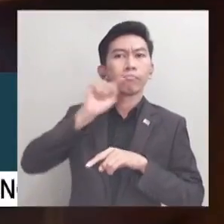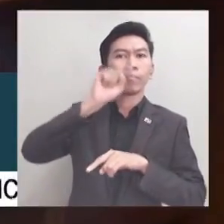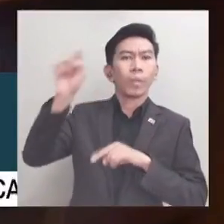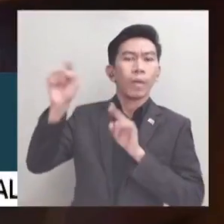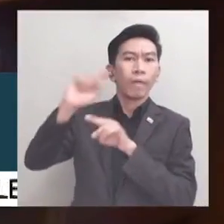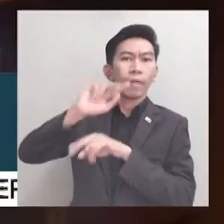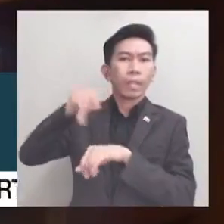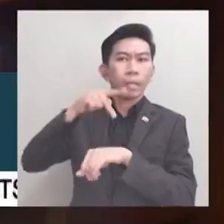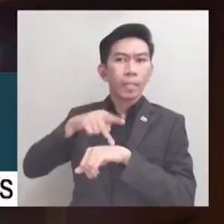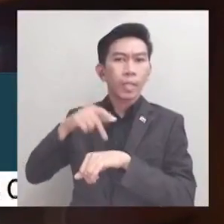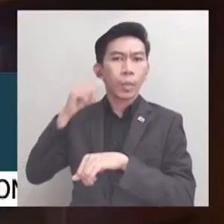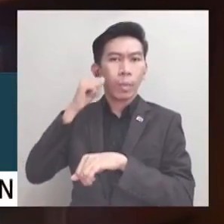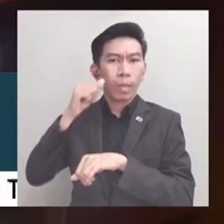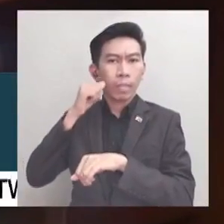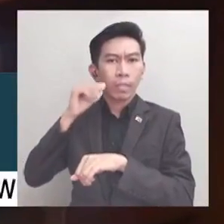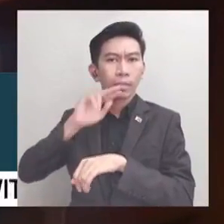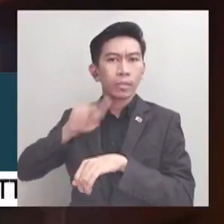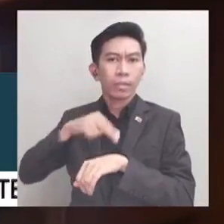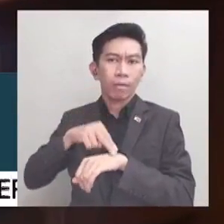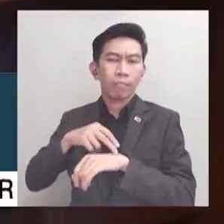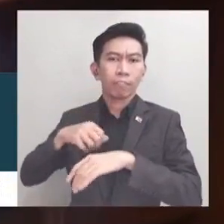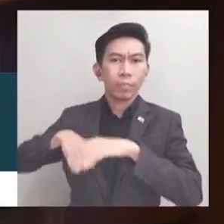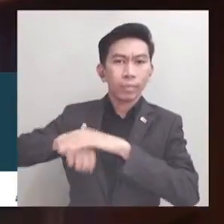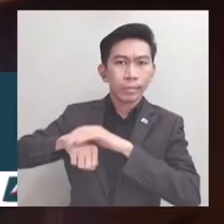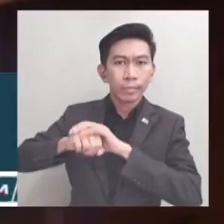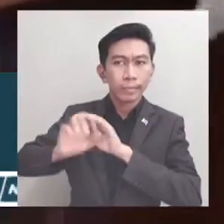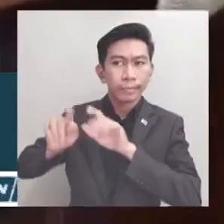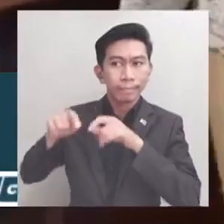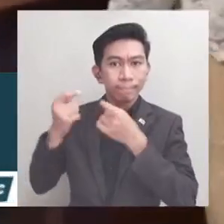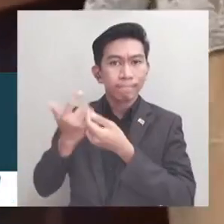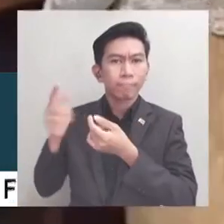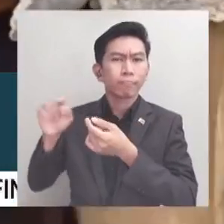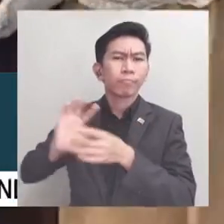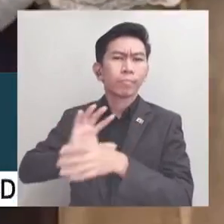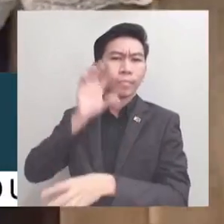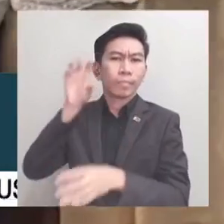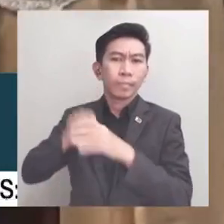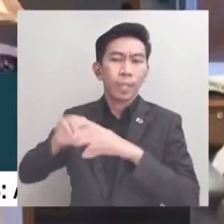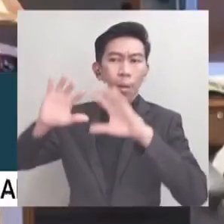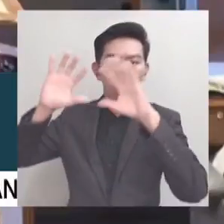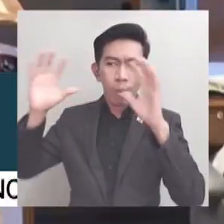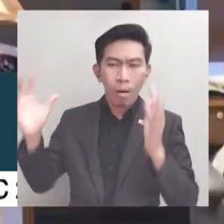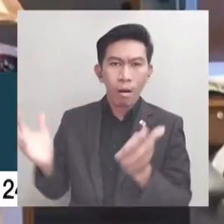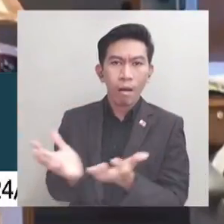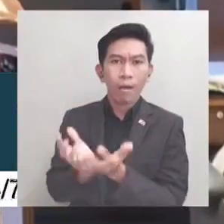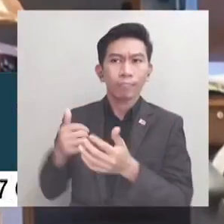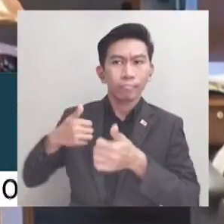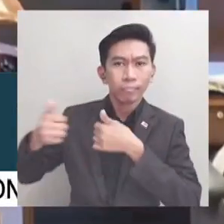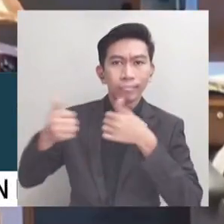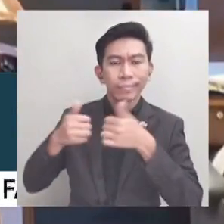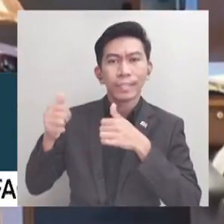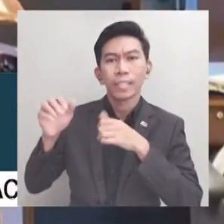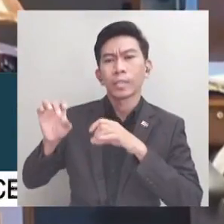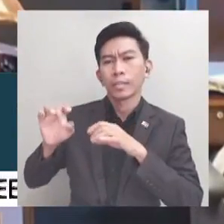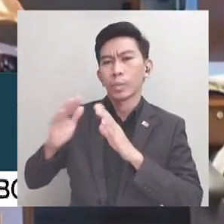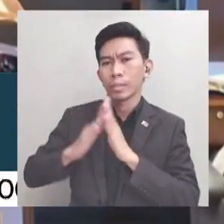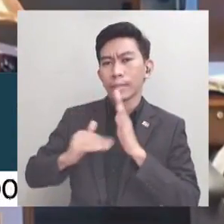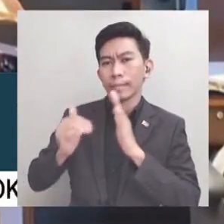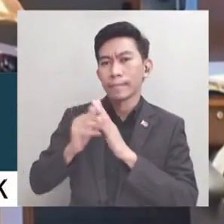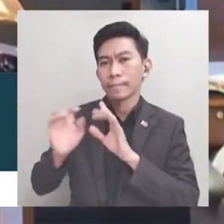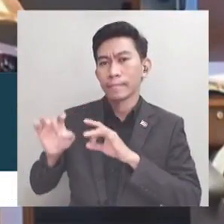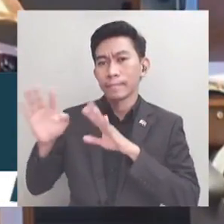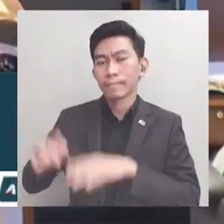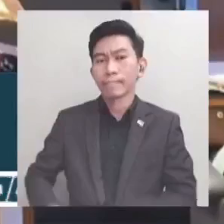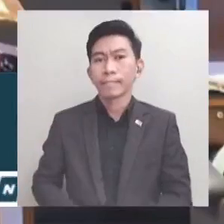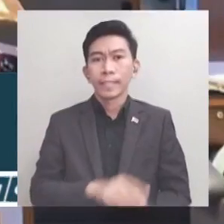Football Team in its participation at the ongoing FIFA Women's World Cup in New Zealand and Australia. In his speech, Senate President Juan Miguel